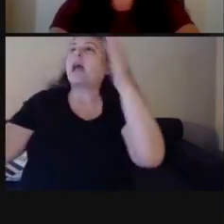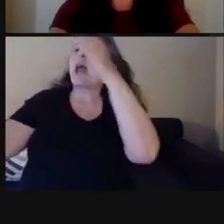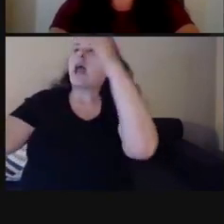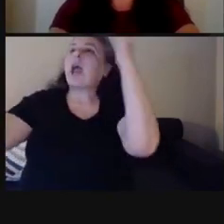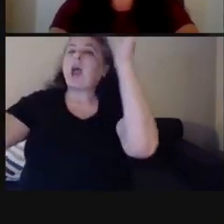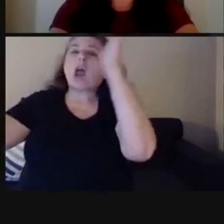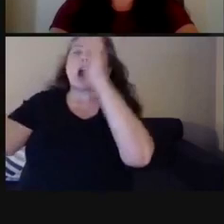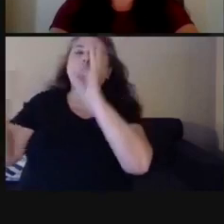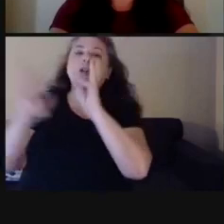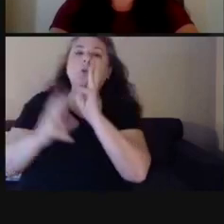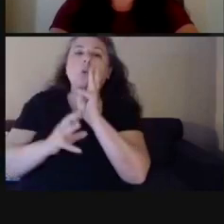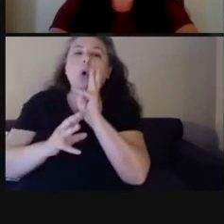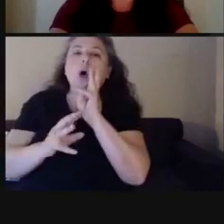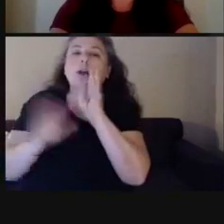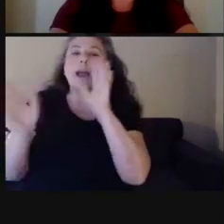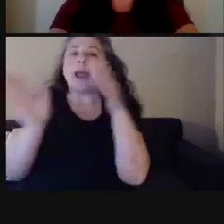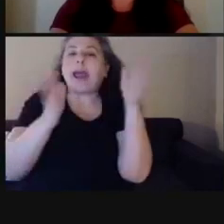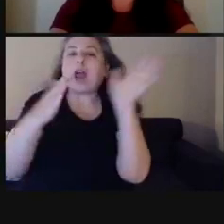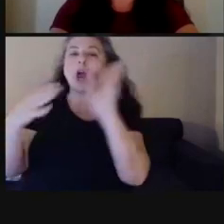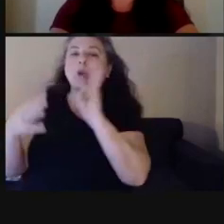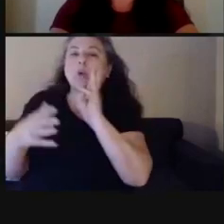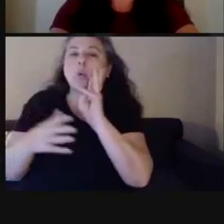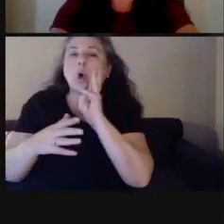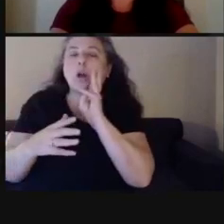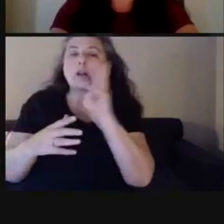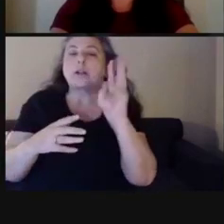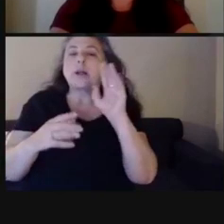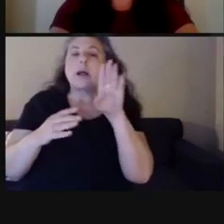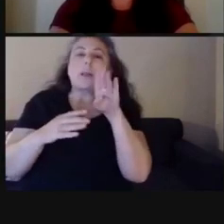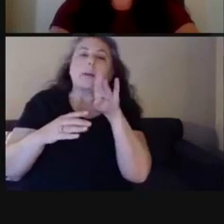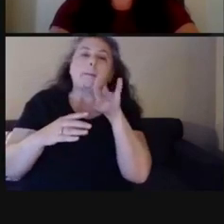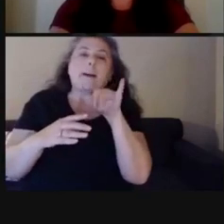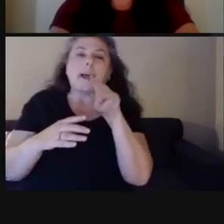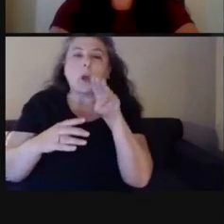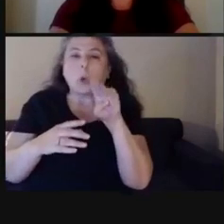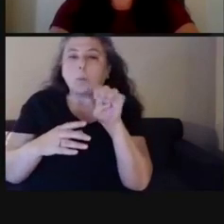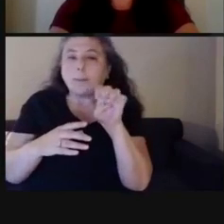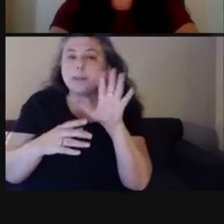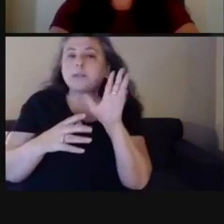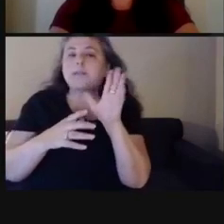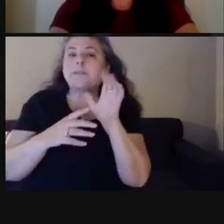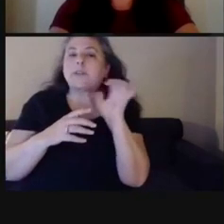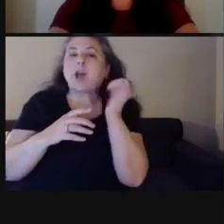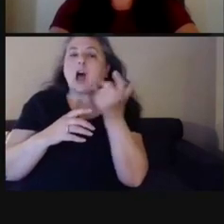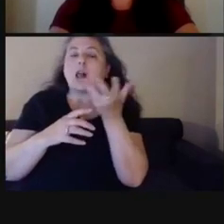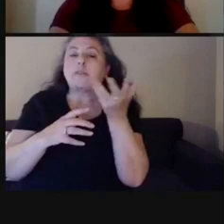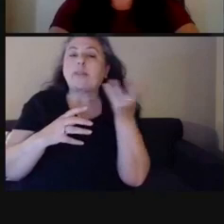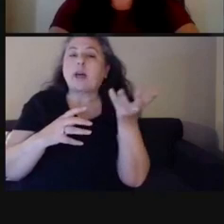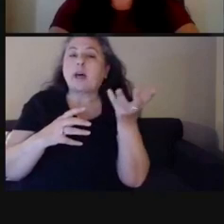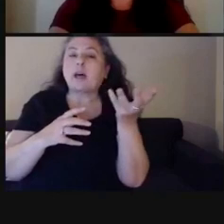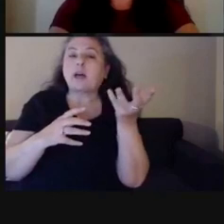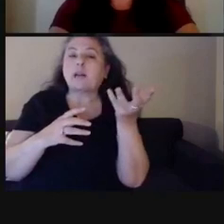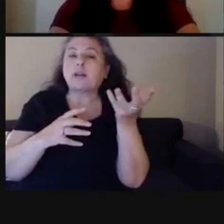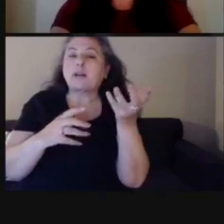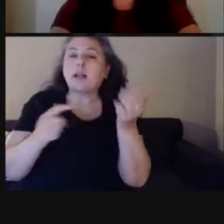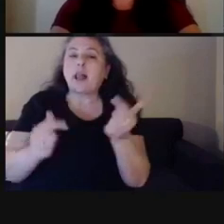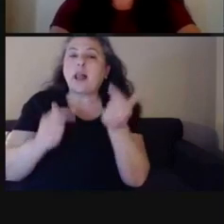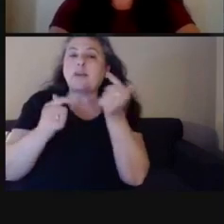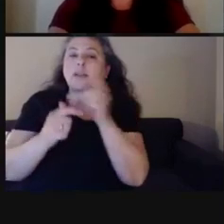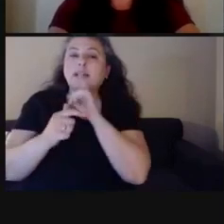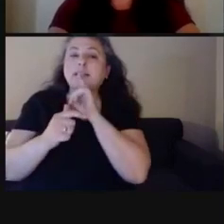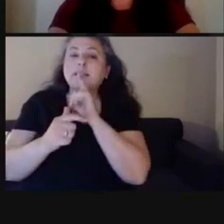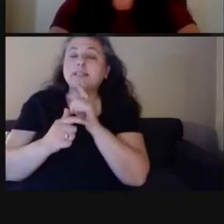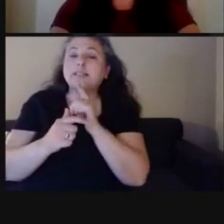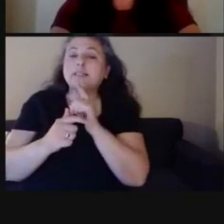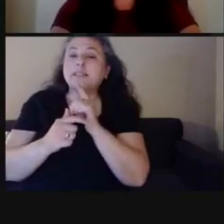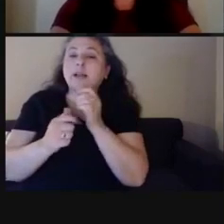water and the land and the soil and the biomes and all of the life